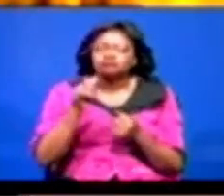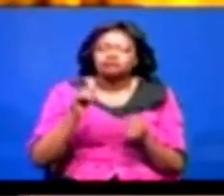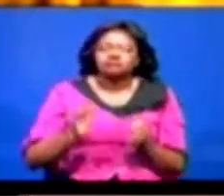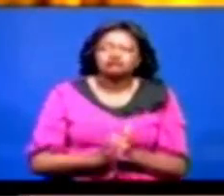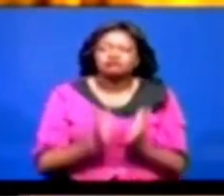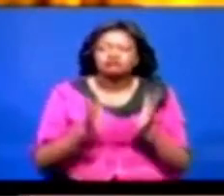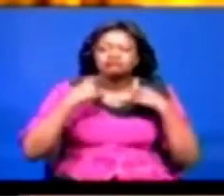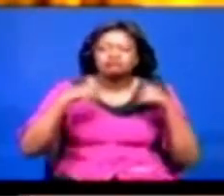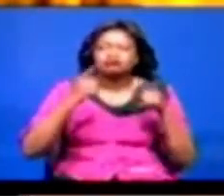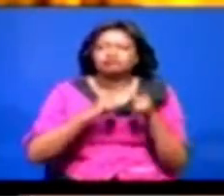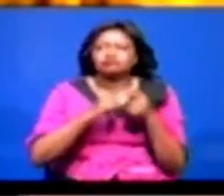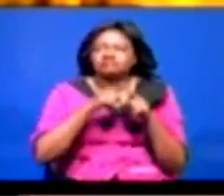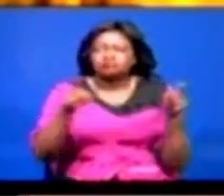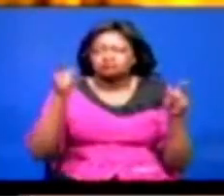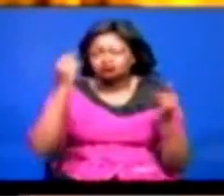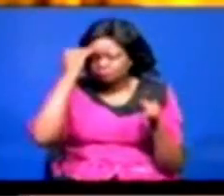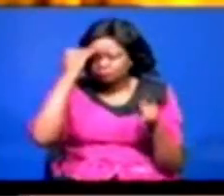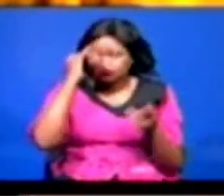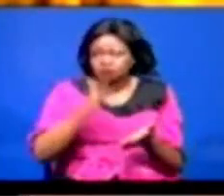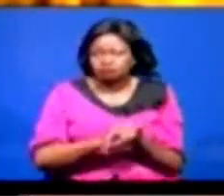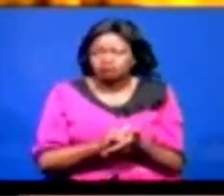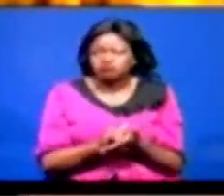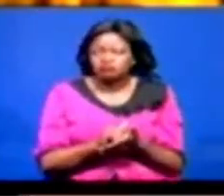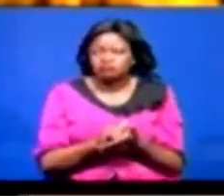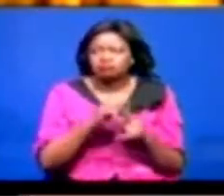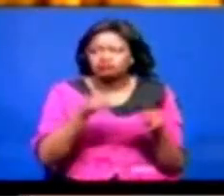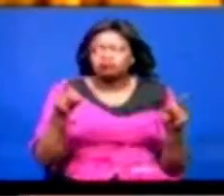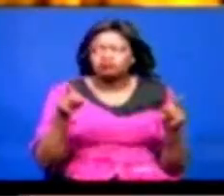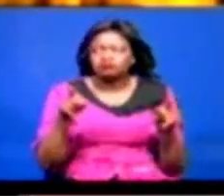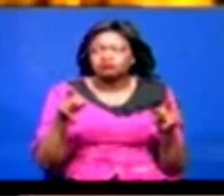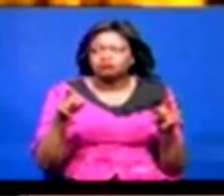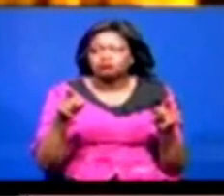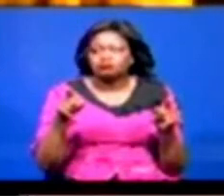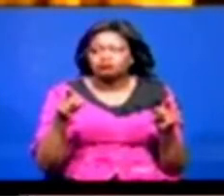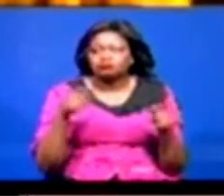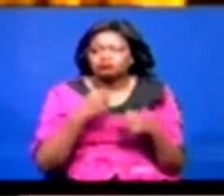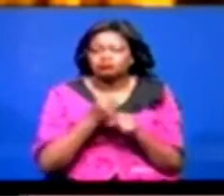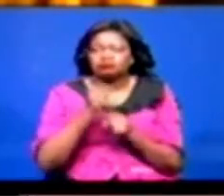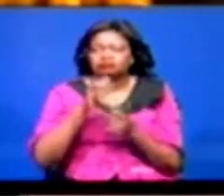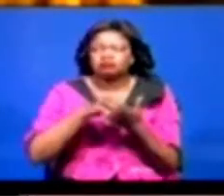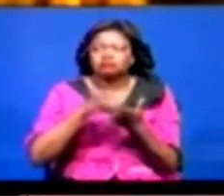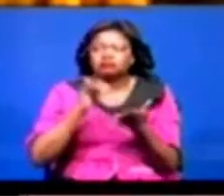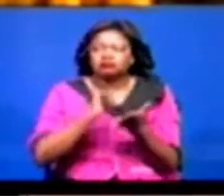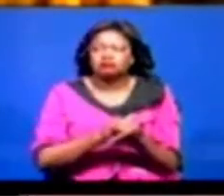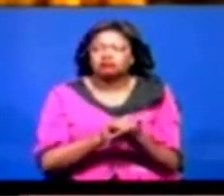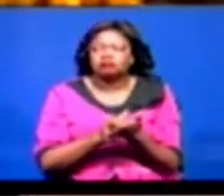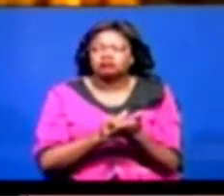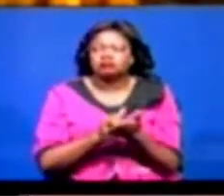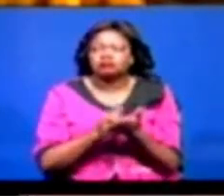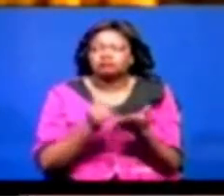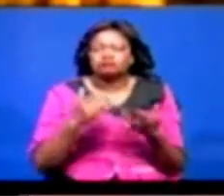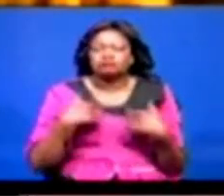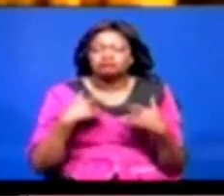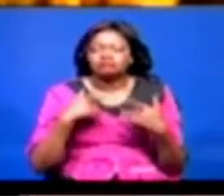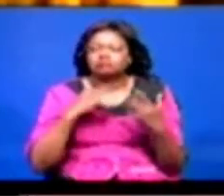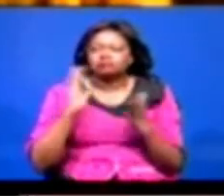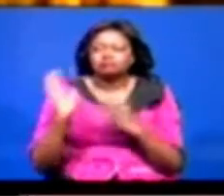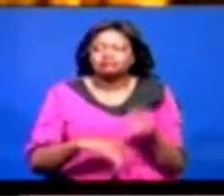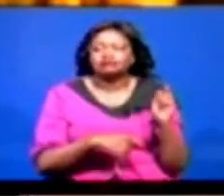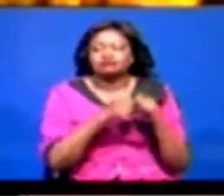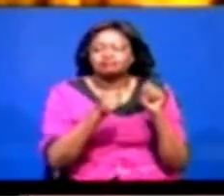and yet you are the one who precipitated a situation where there was disorder, there was